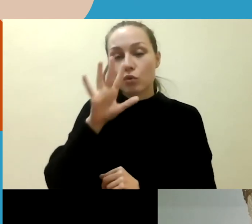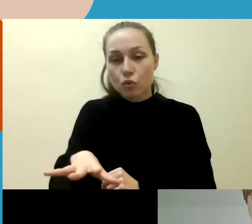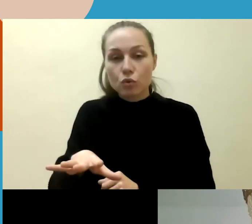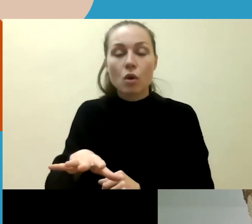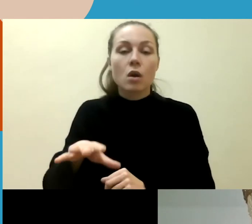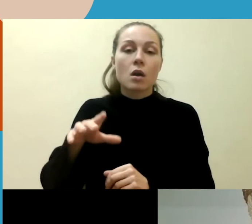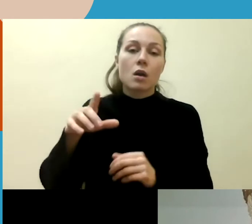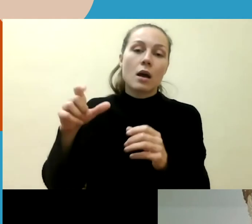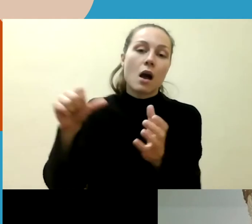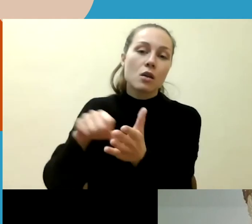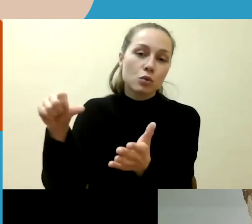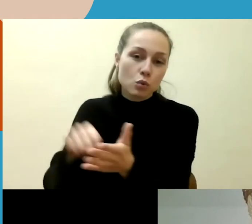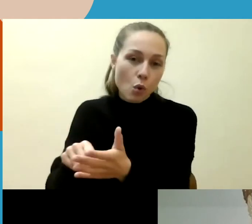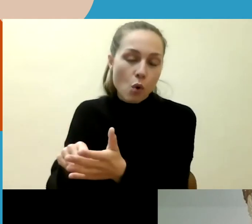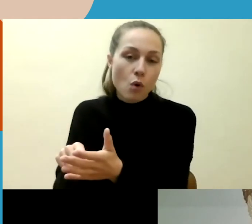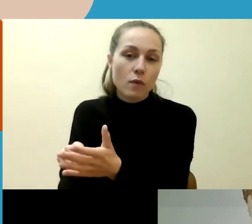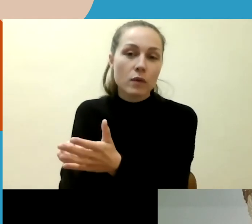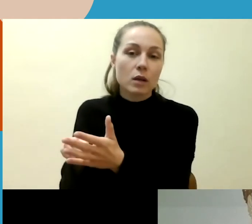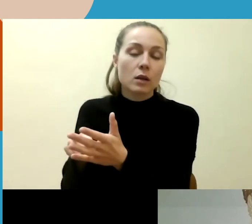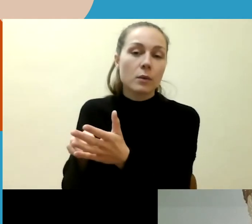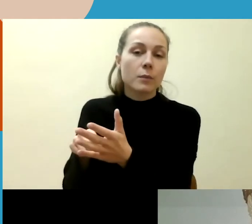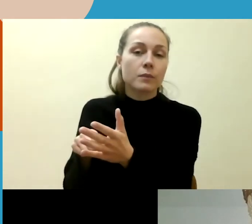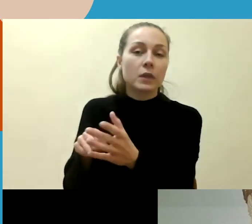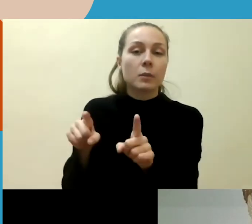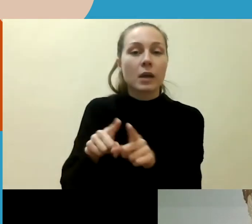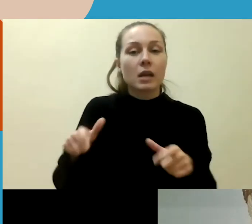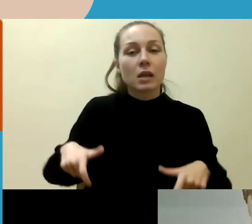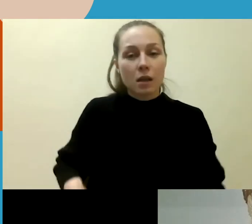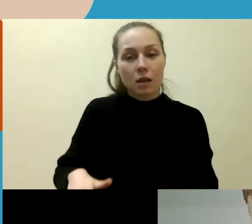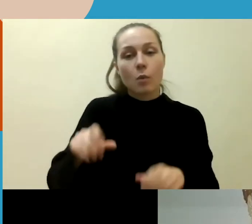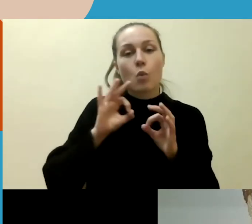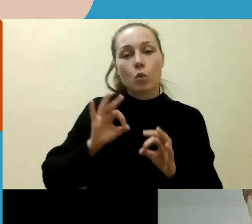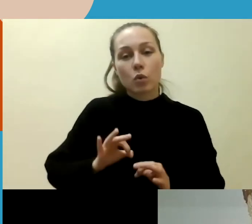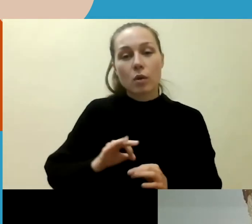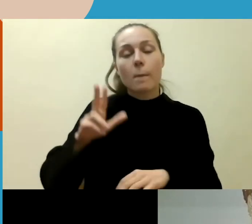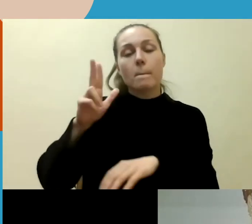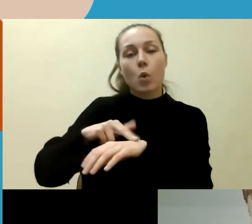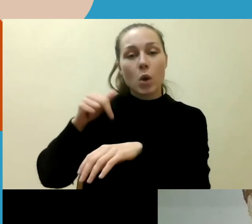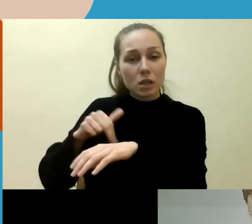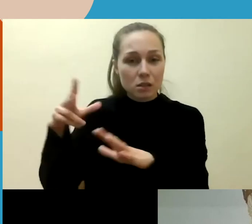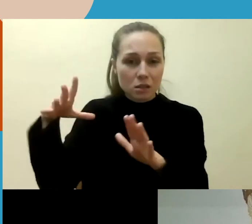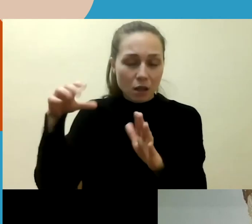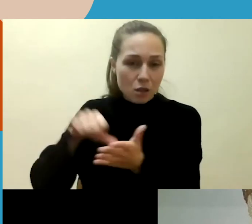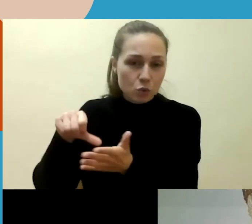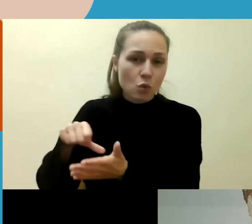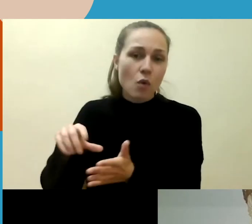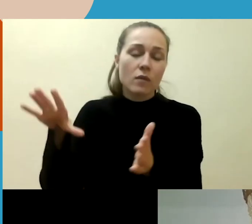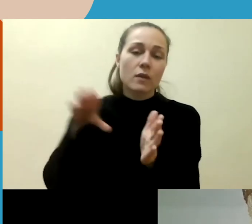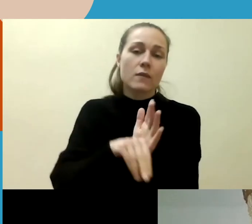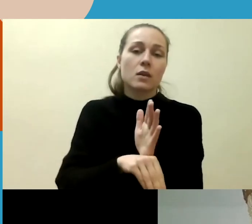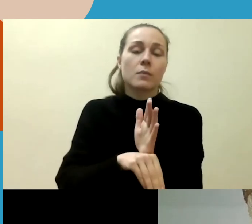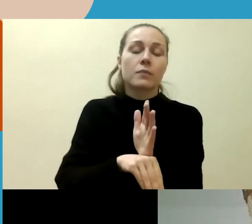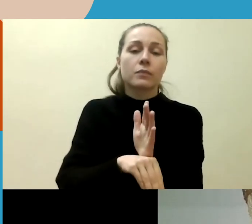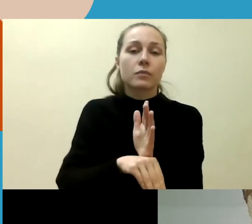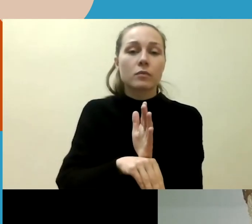non-governmental organizations, representatives from the most vulnerable social groups, police